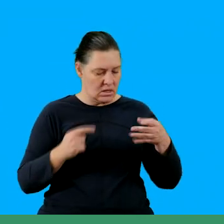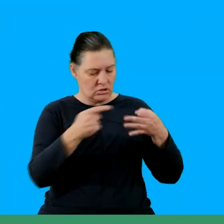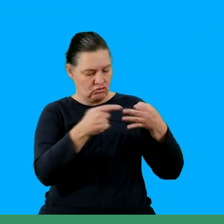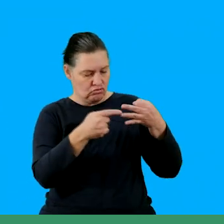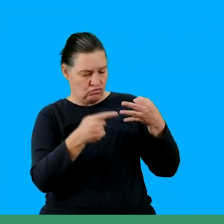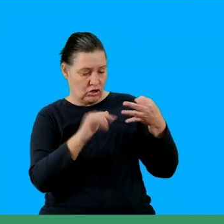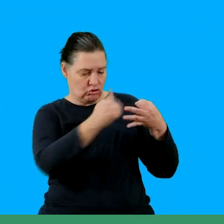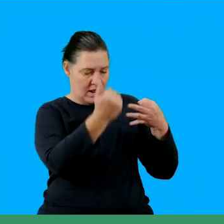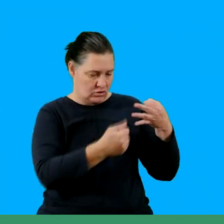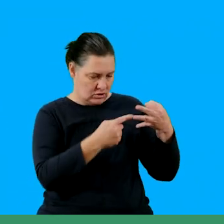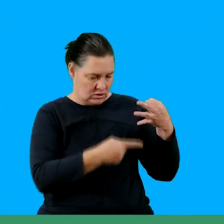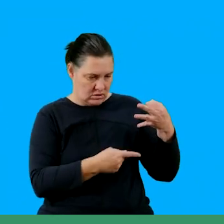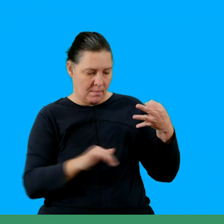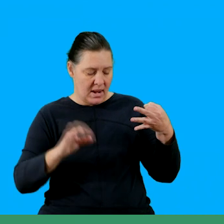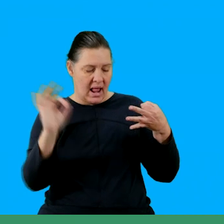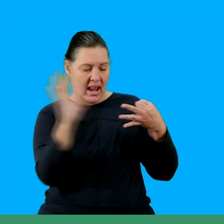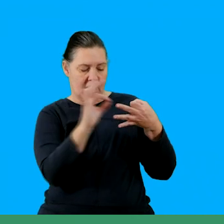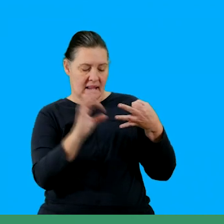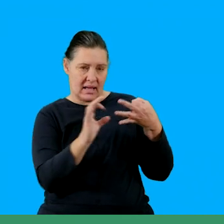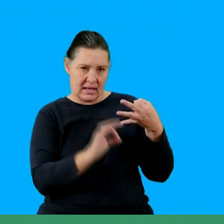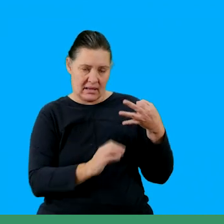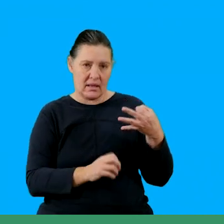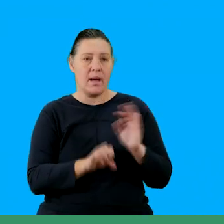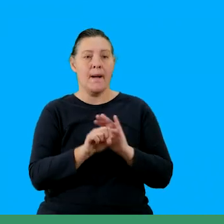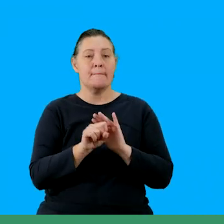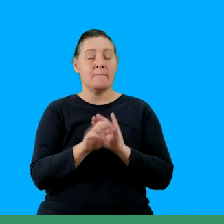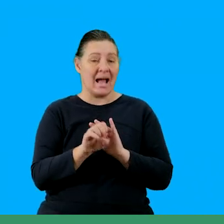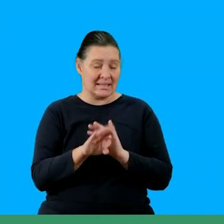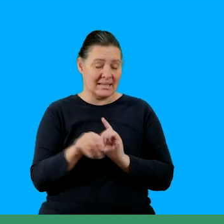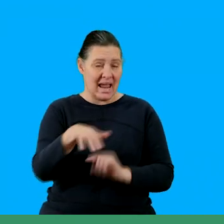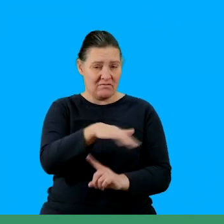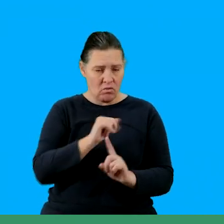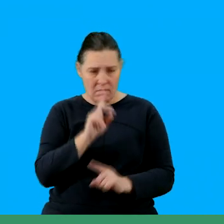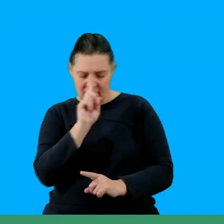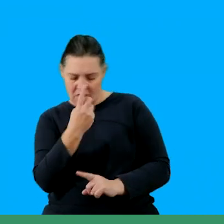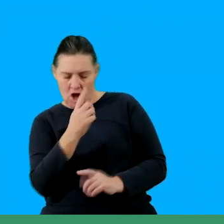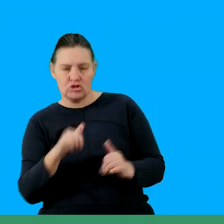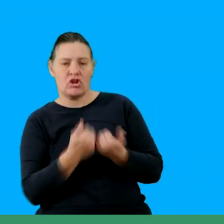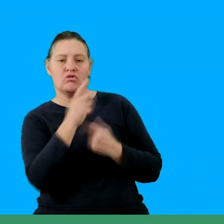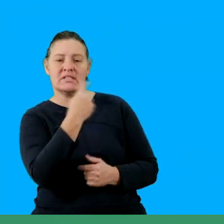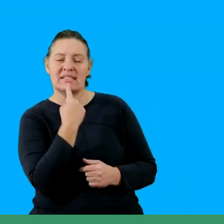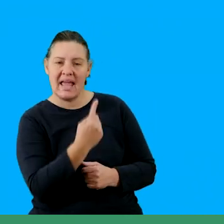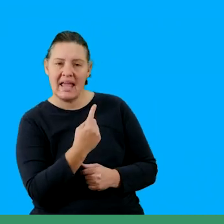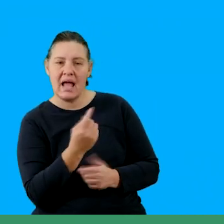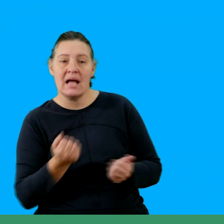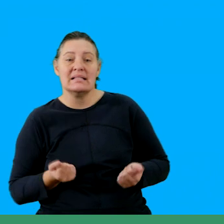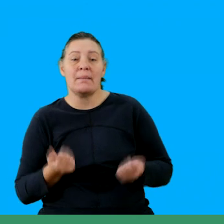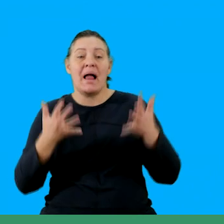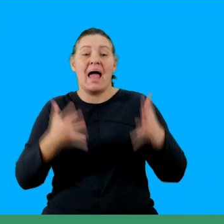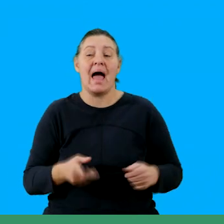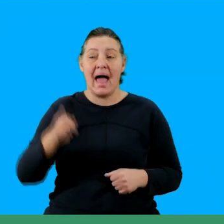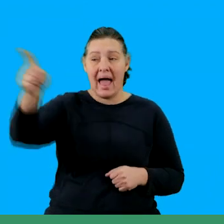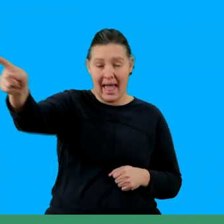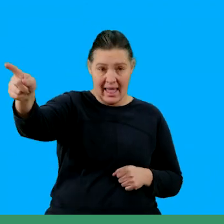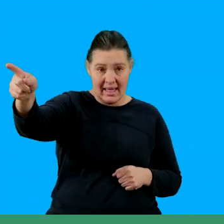challenges. So the market environment would link with the first challenge that we noted that was saying their